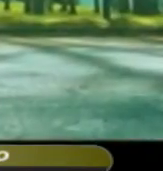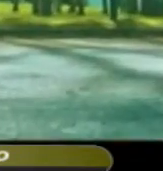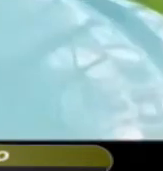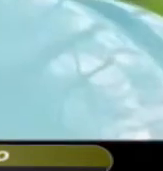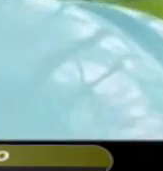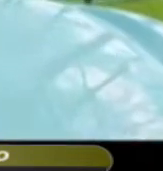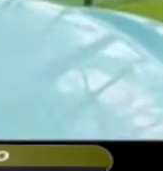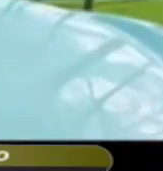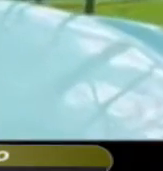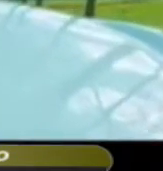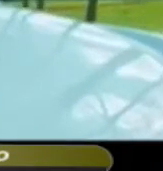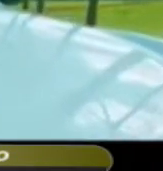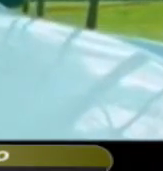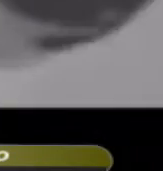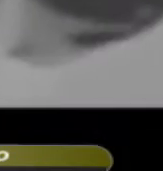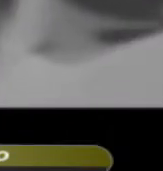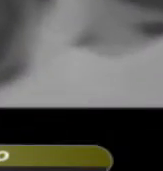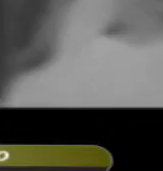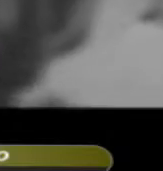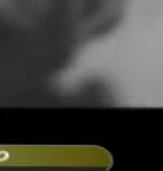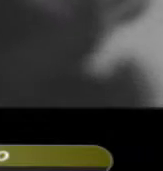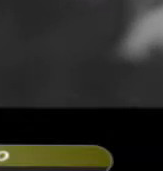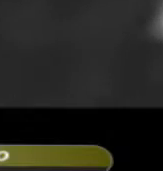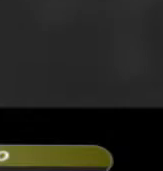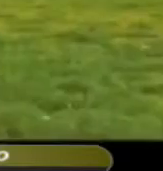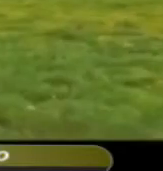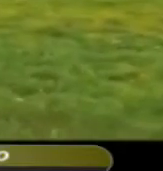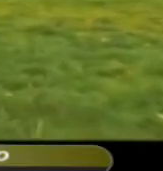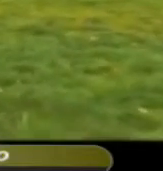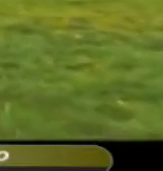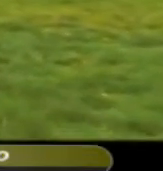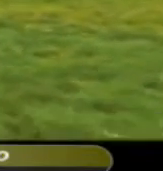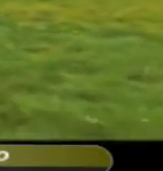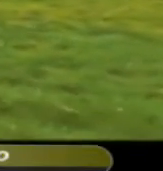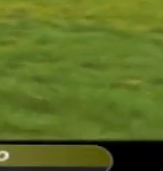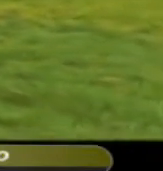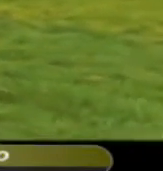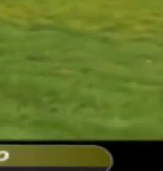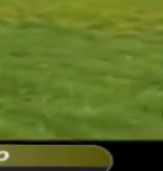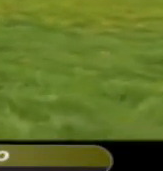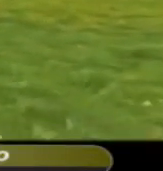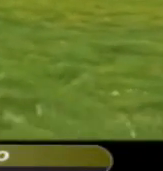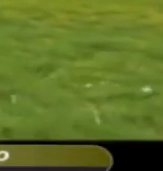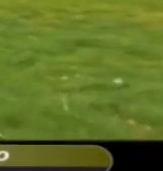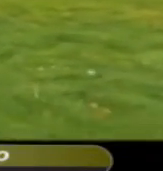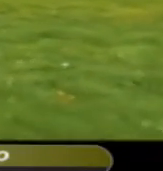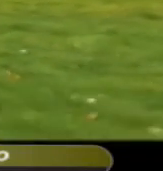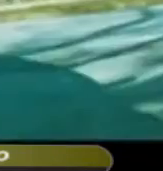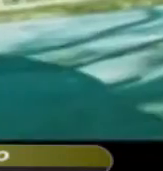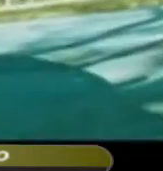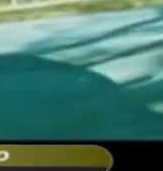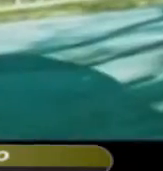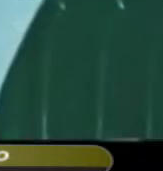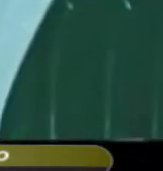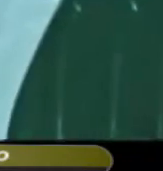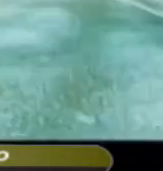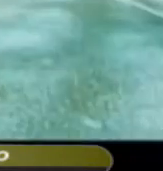complicate it. Be fat is simple, mommy. Take time, don't rush it.